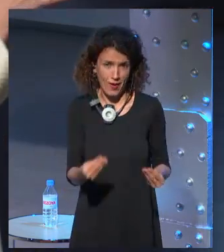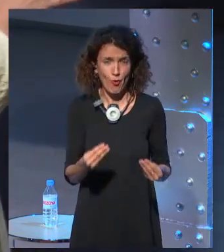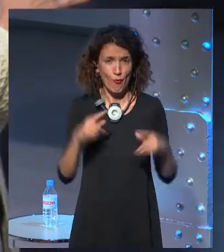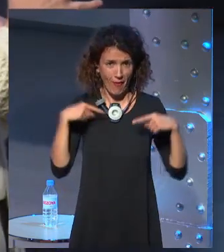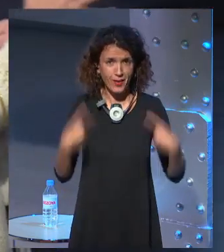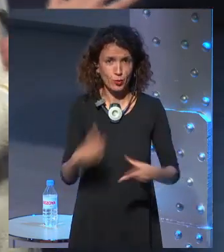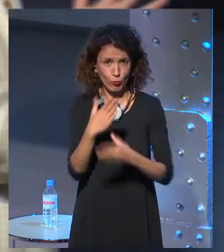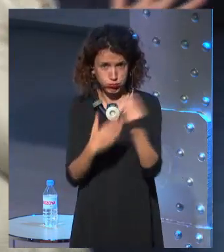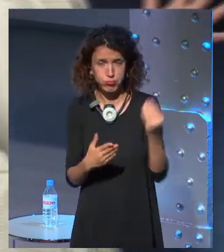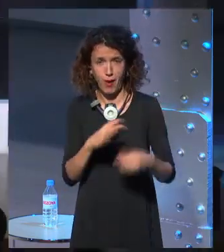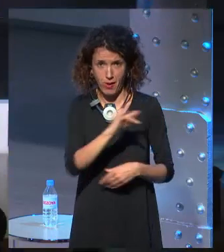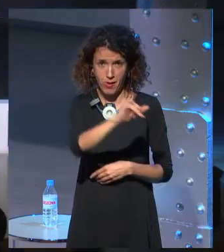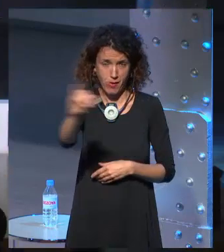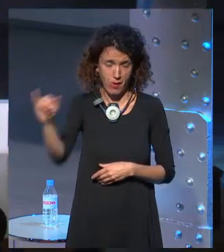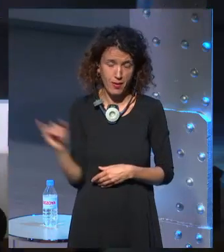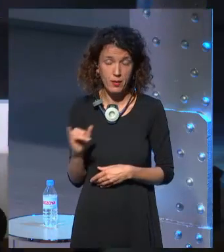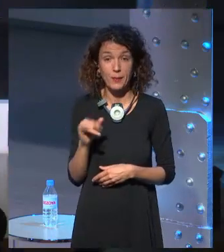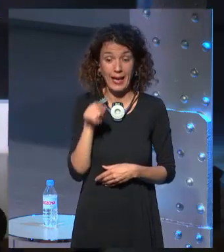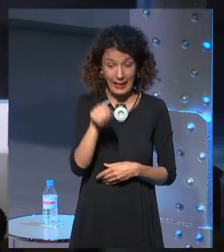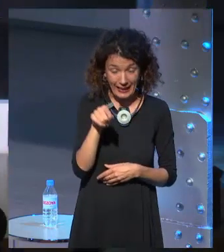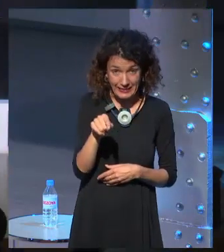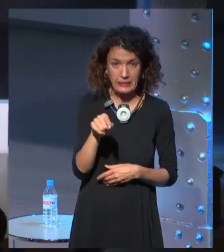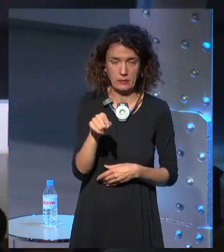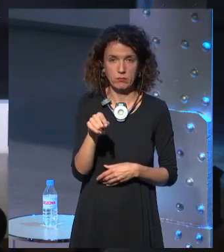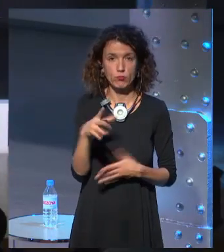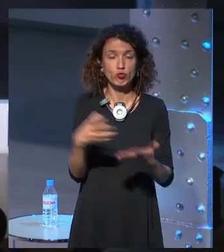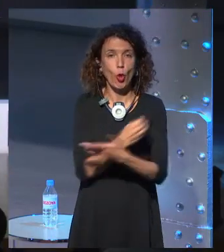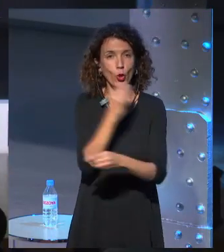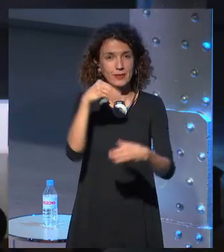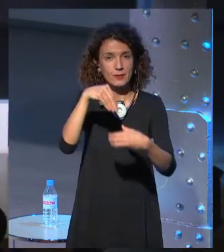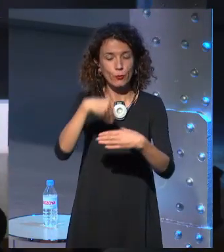where these are where all of our jobs are going to be in the future.